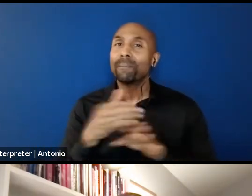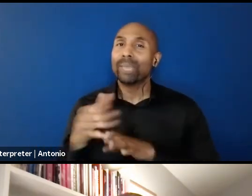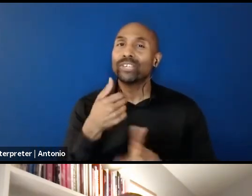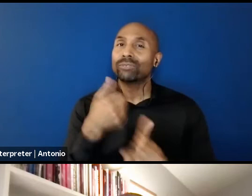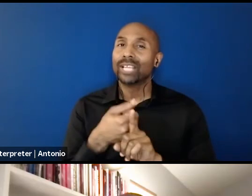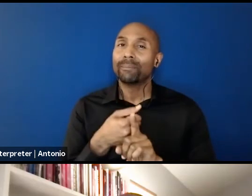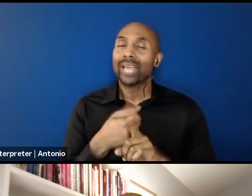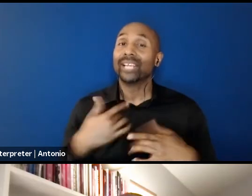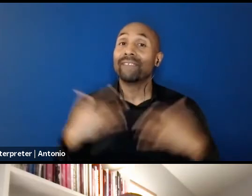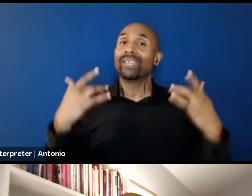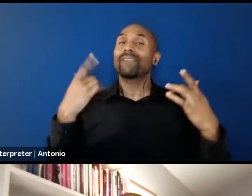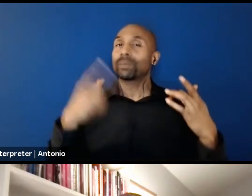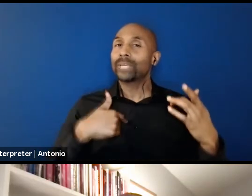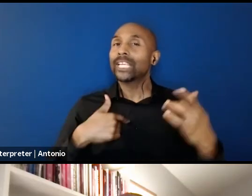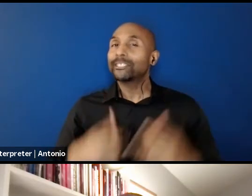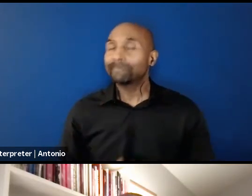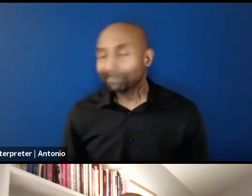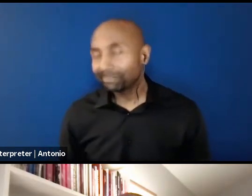know,